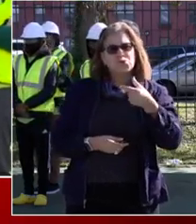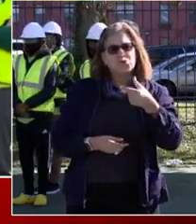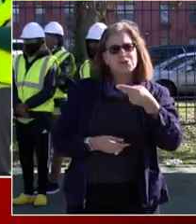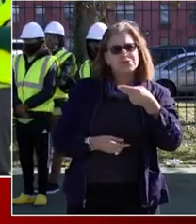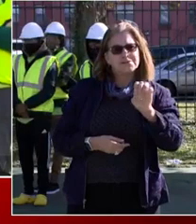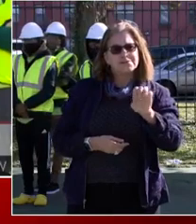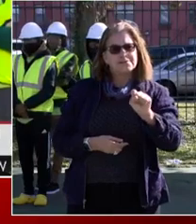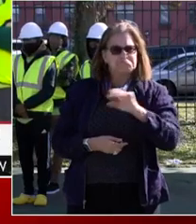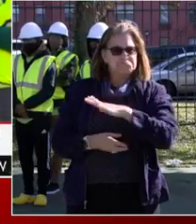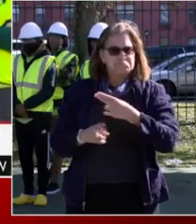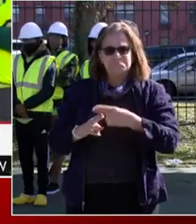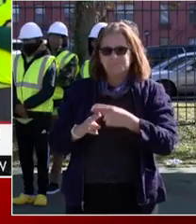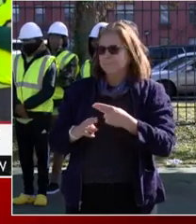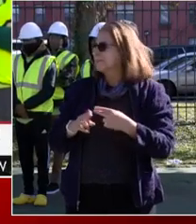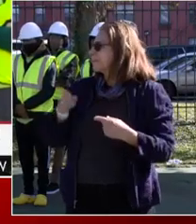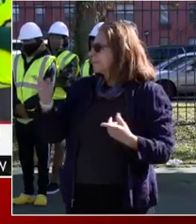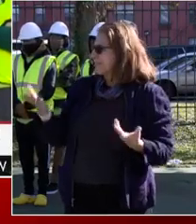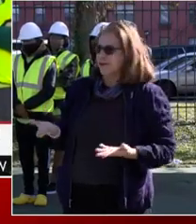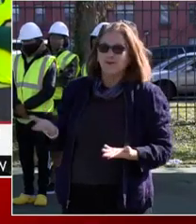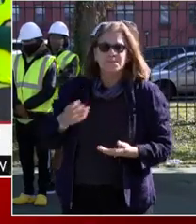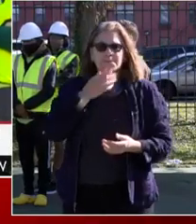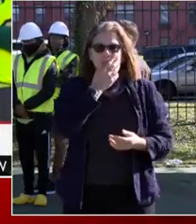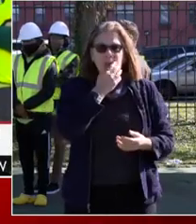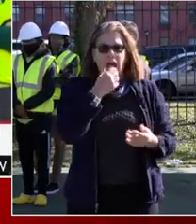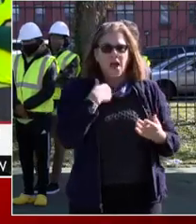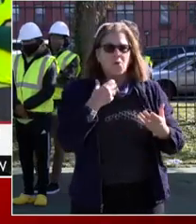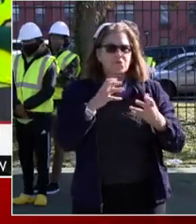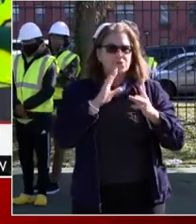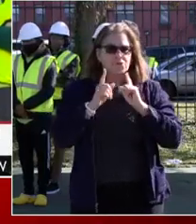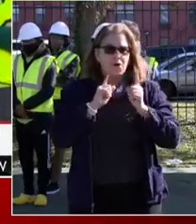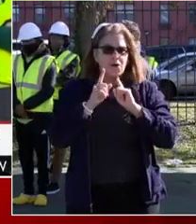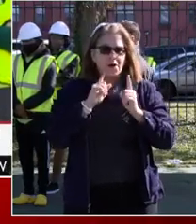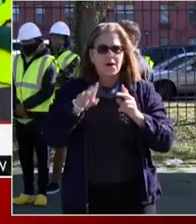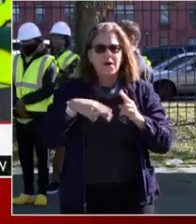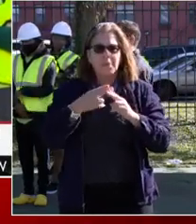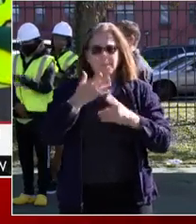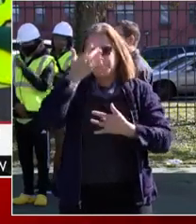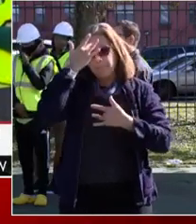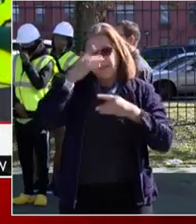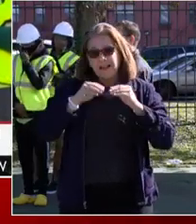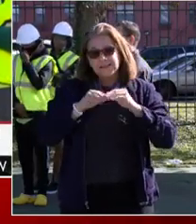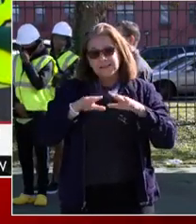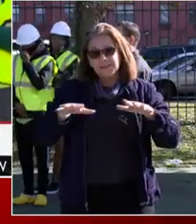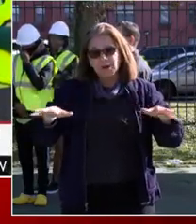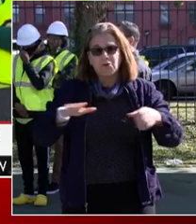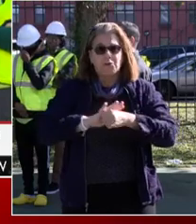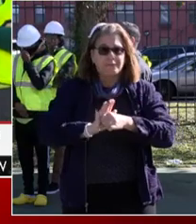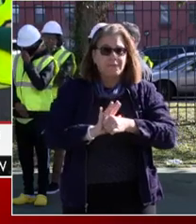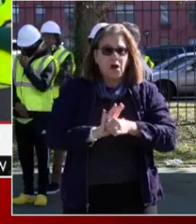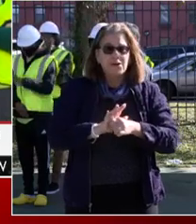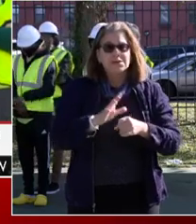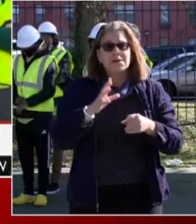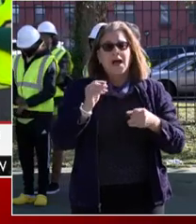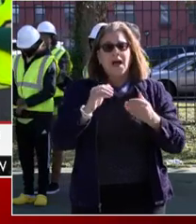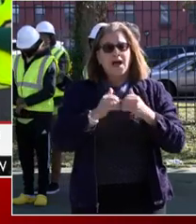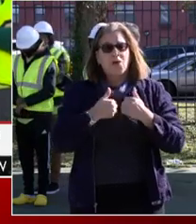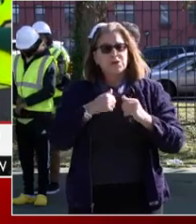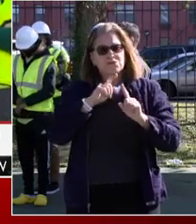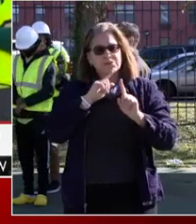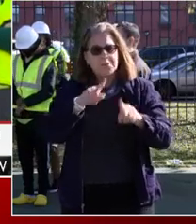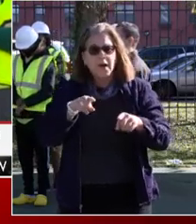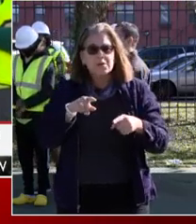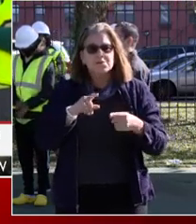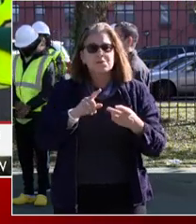about our health response. We've talked about our homeland security response, but our